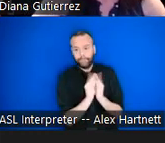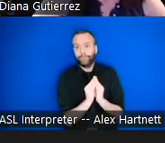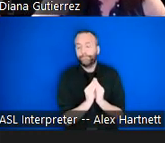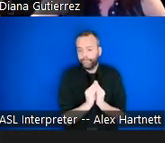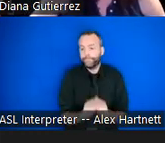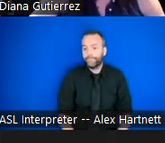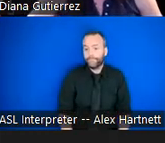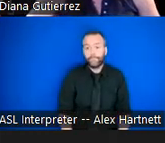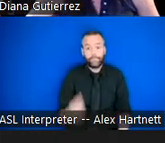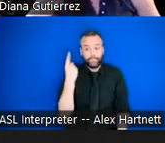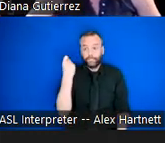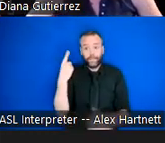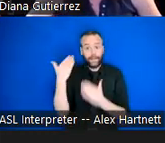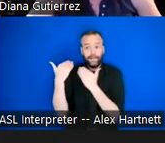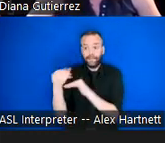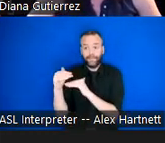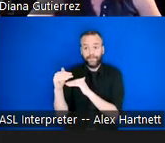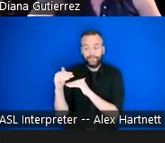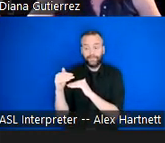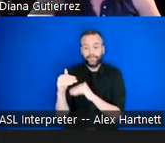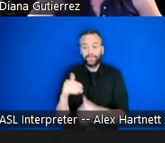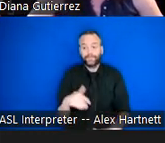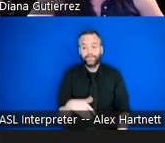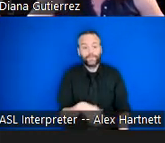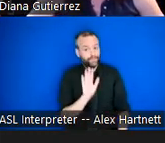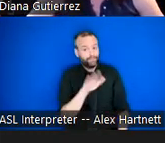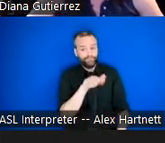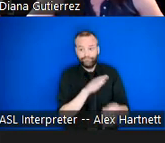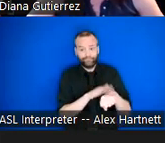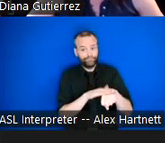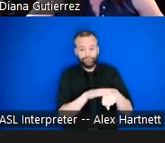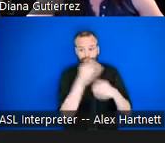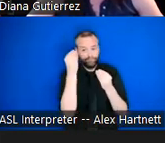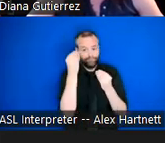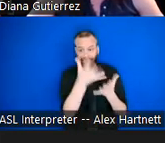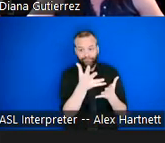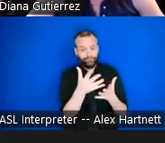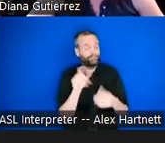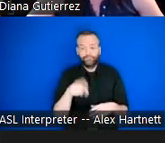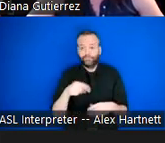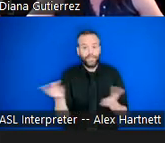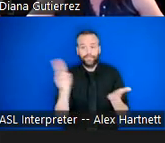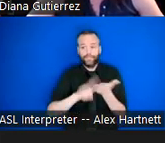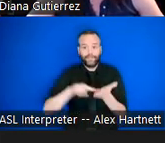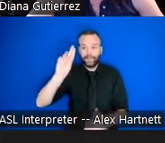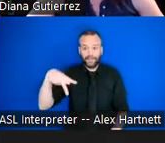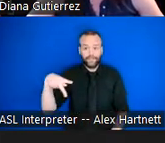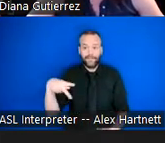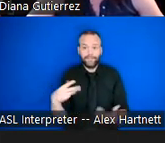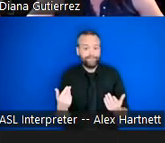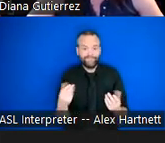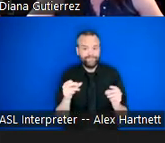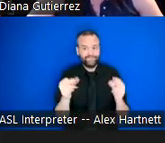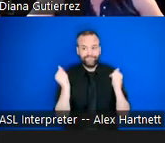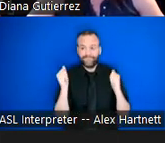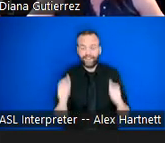limited seating. So when the registration comes out, act fast so that you will get a spot on the